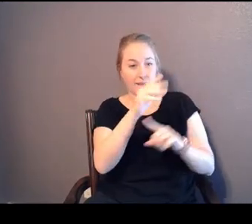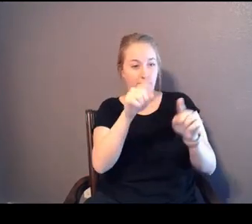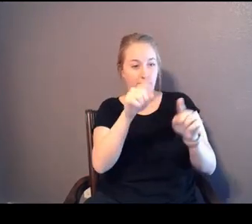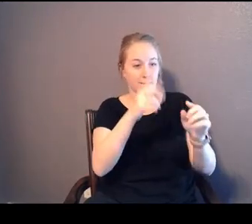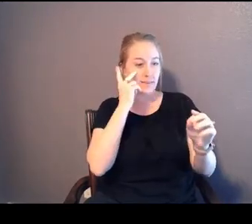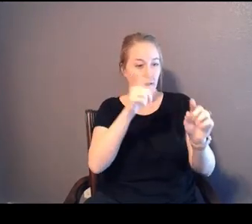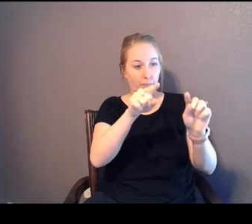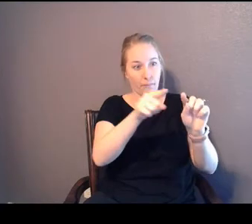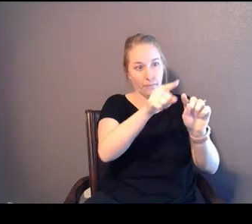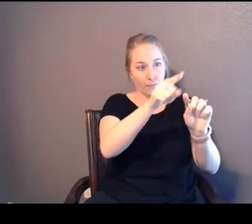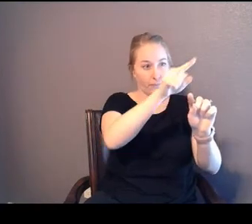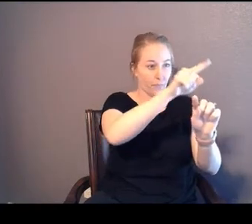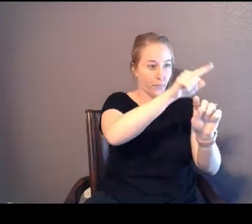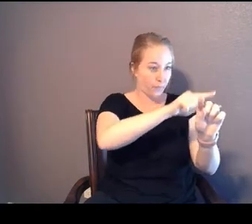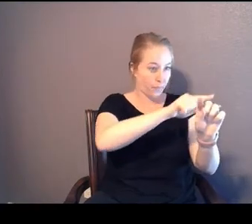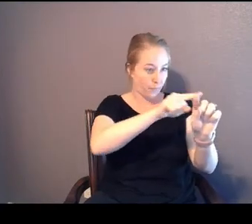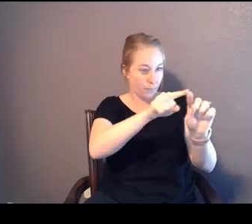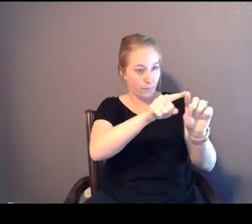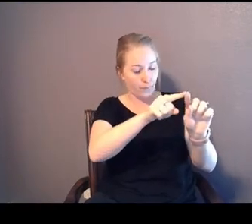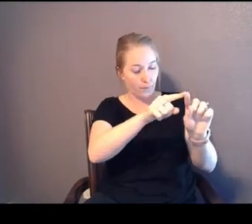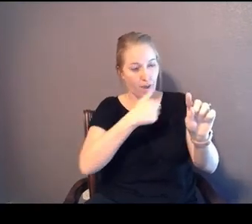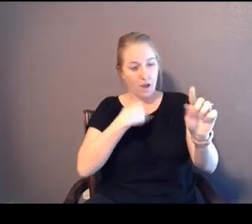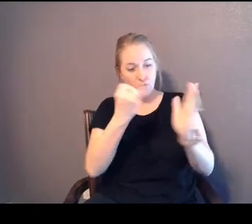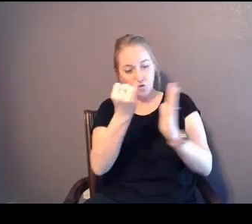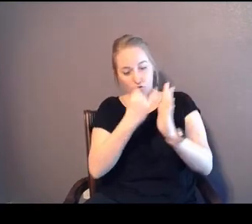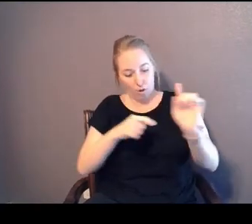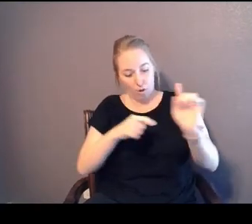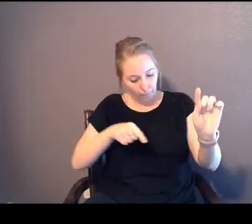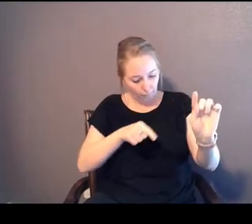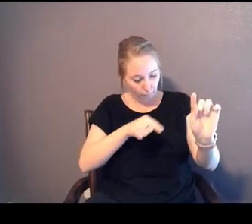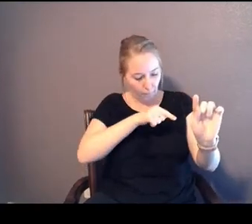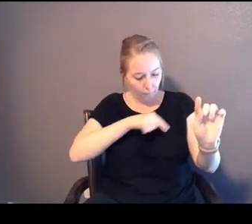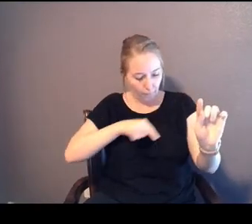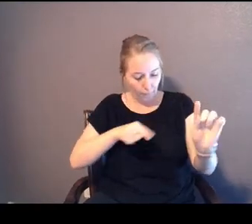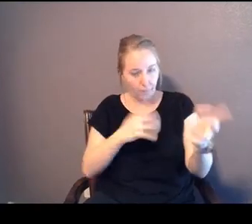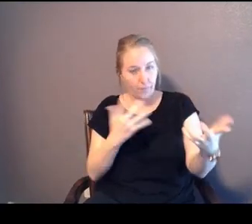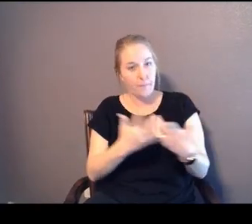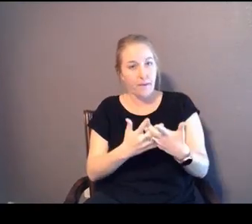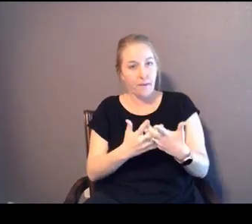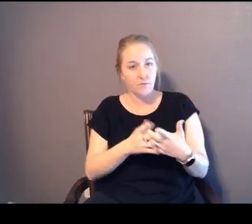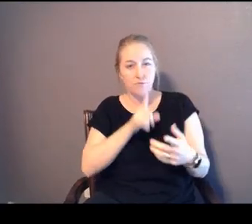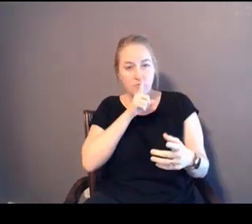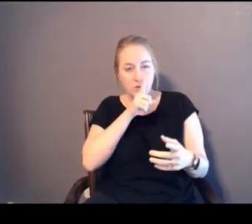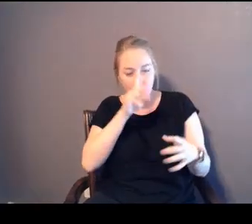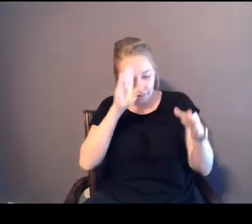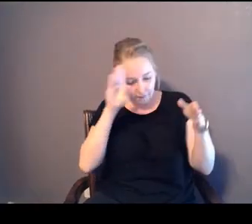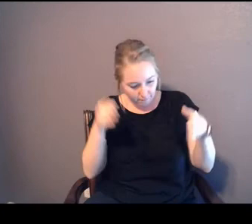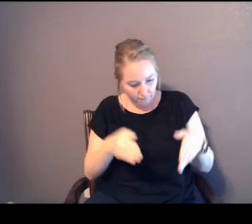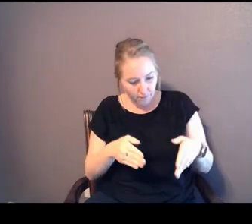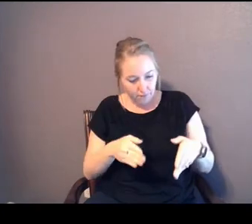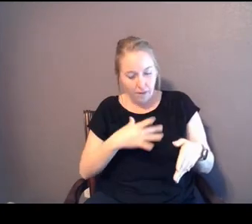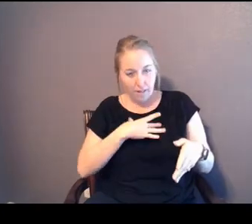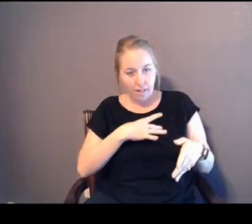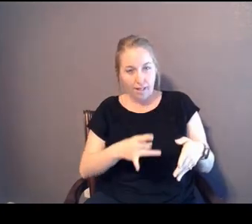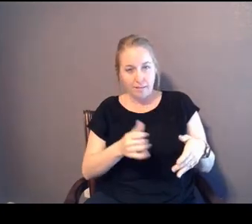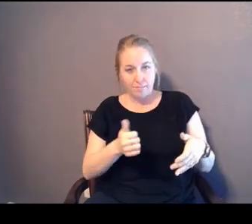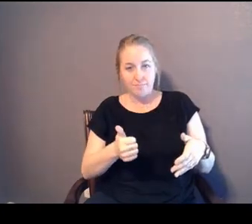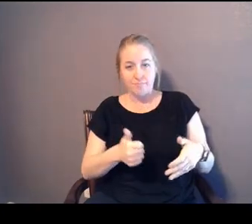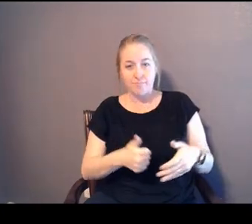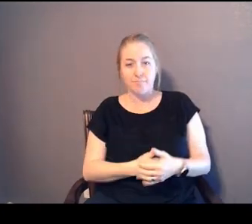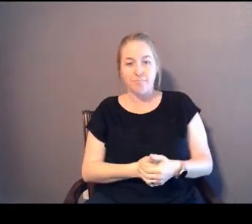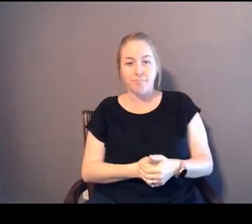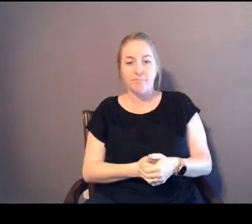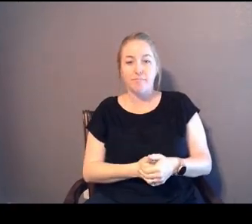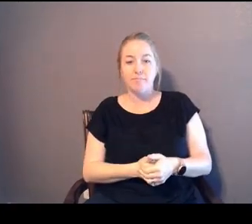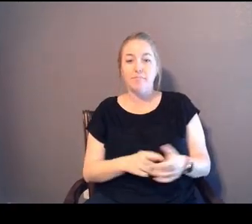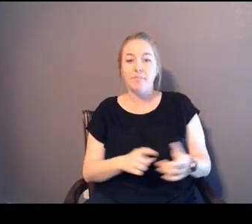really concentrating. I like this. I think that's about right. And then for me, I